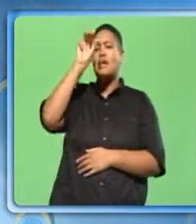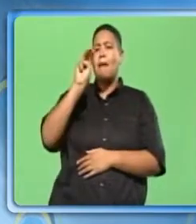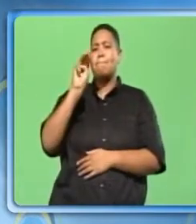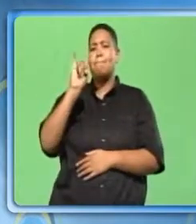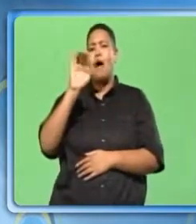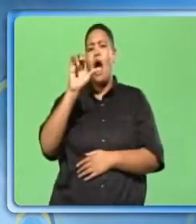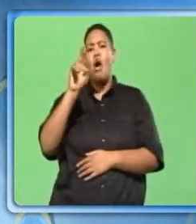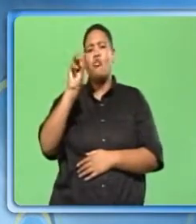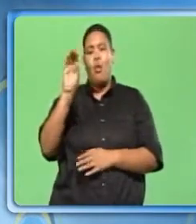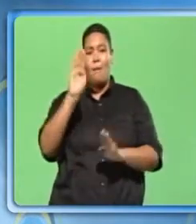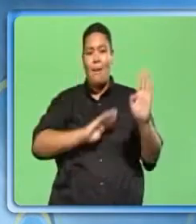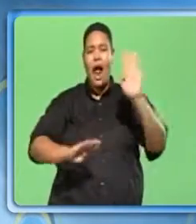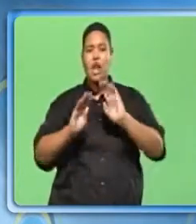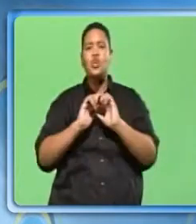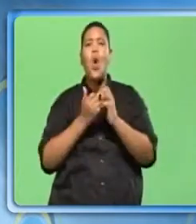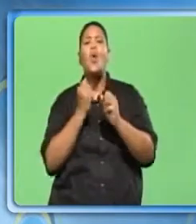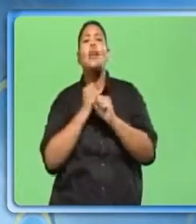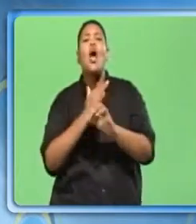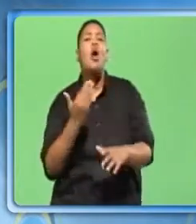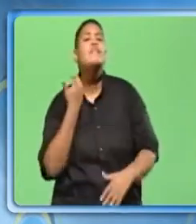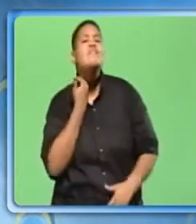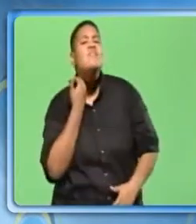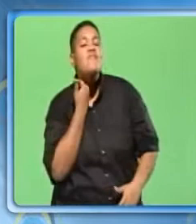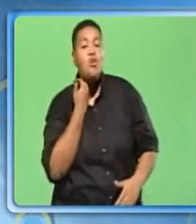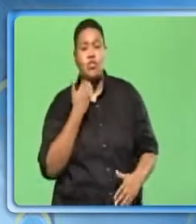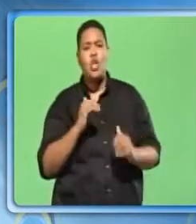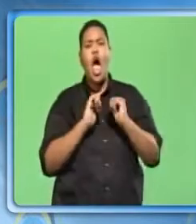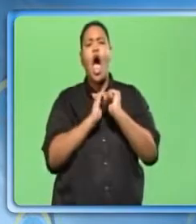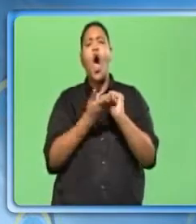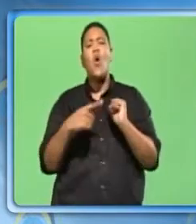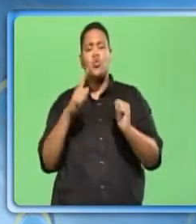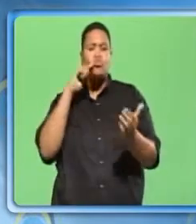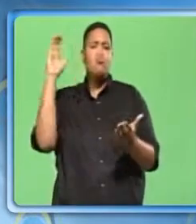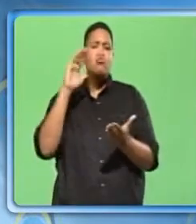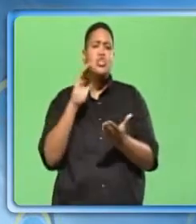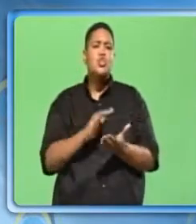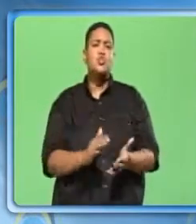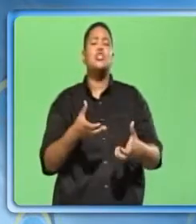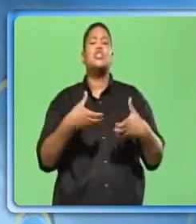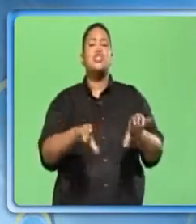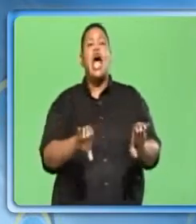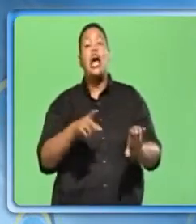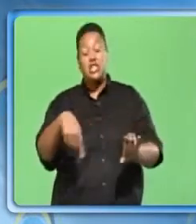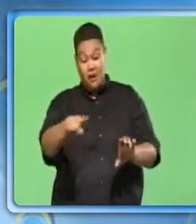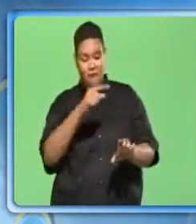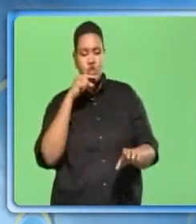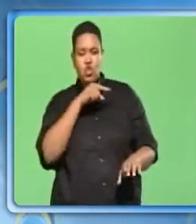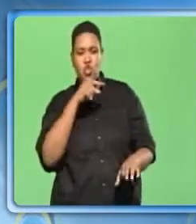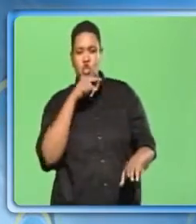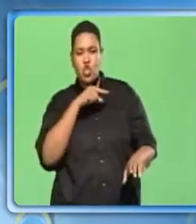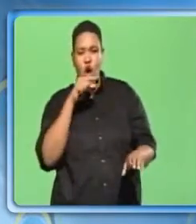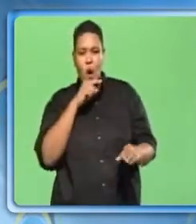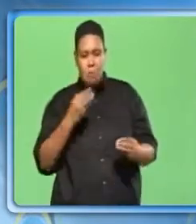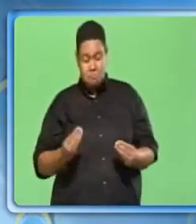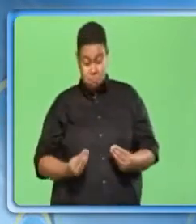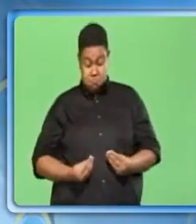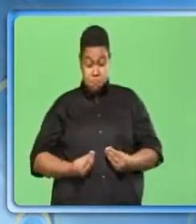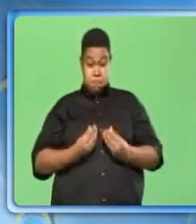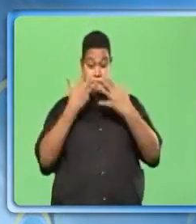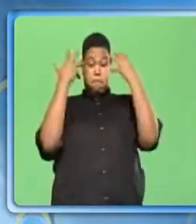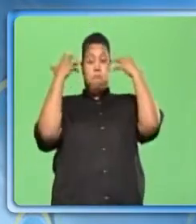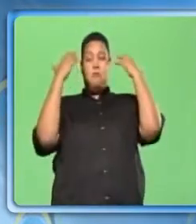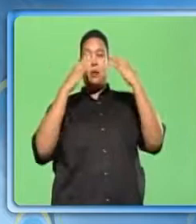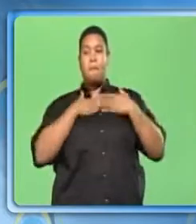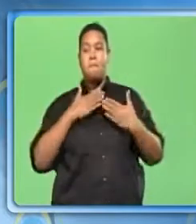microbiology, how they cause fevers, and how to reduce the chances of the germs overcoming the body